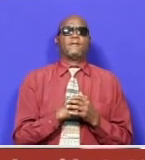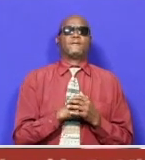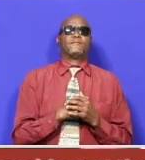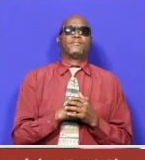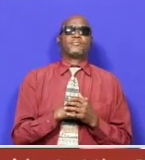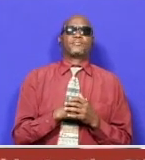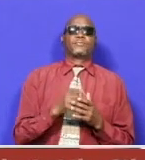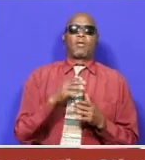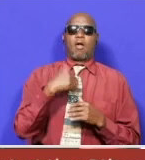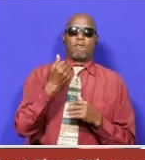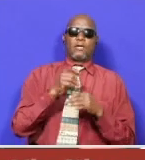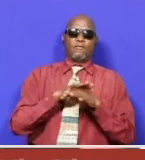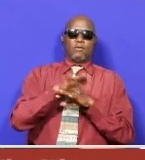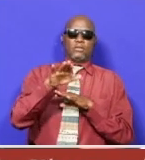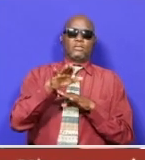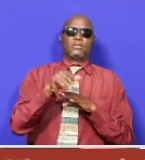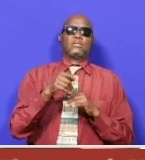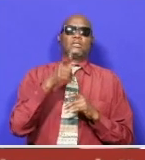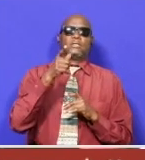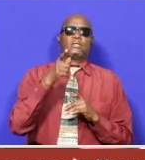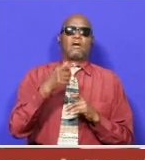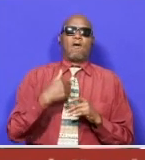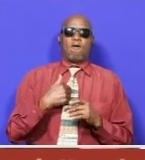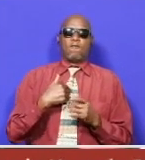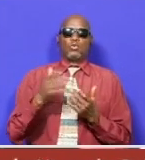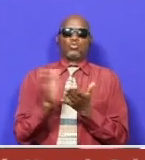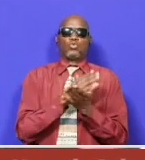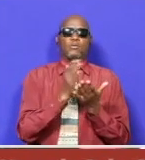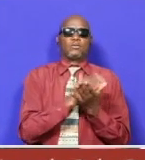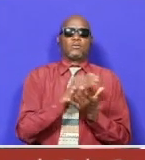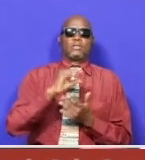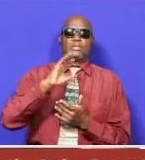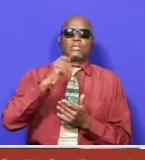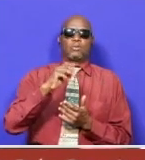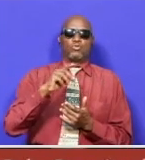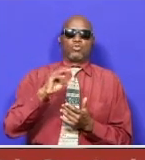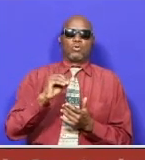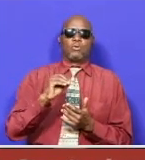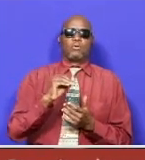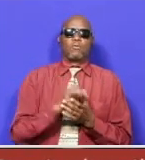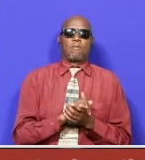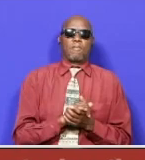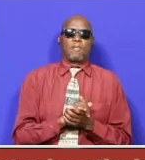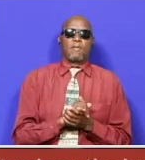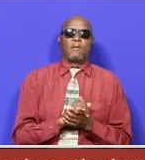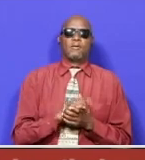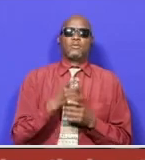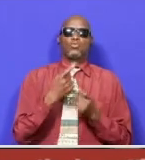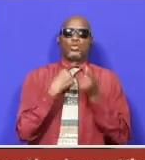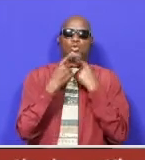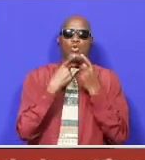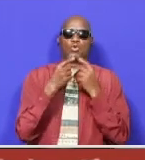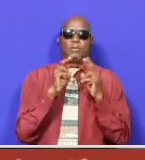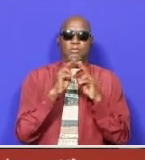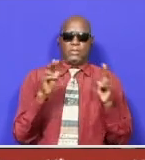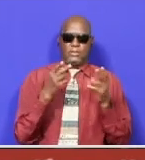officers and influential figures in forcefully evicting people from Chepcho Inner Settlement Scheme. Wakati tunazungumza mambo ya amani hapa,